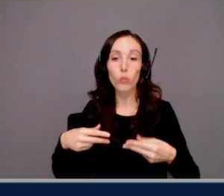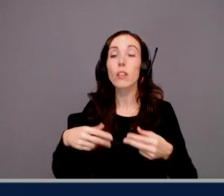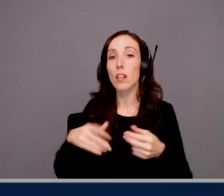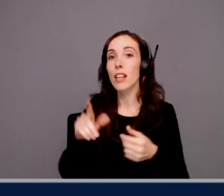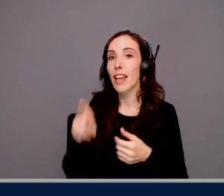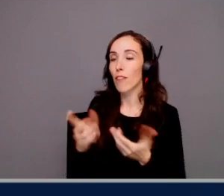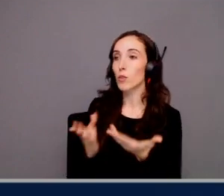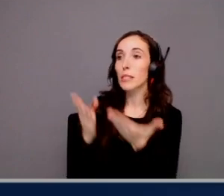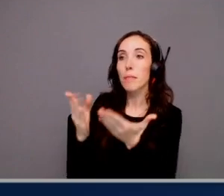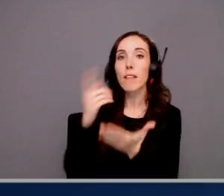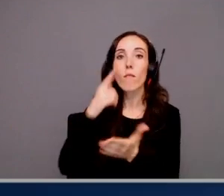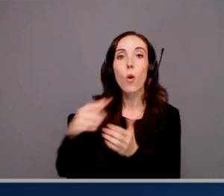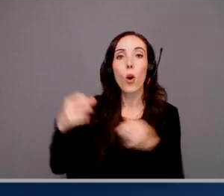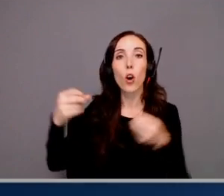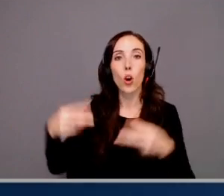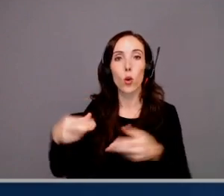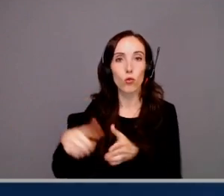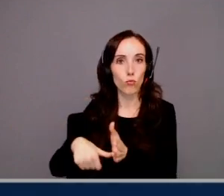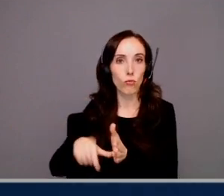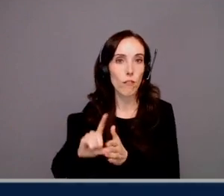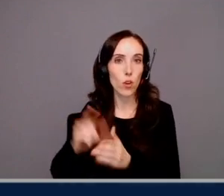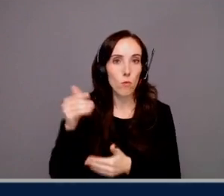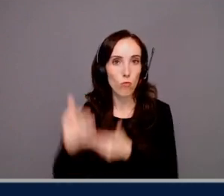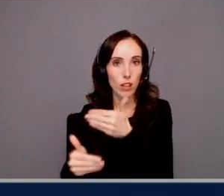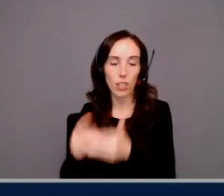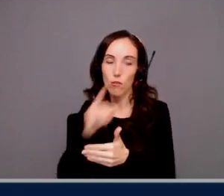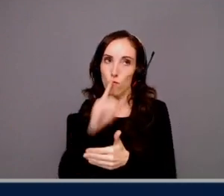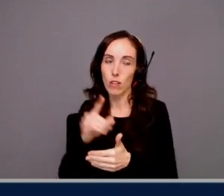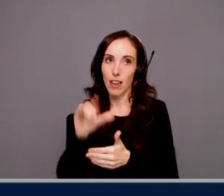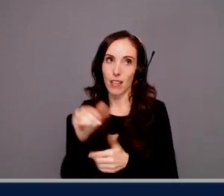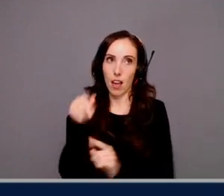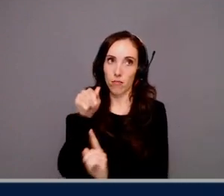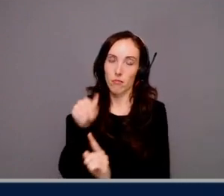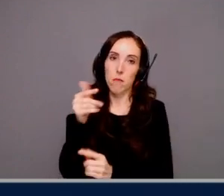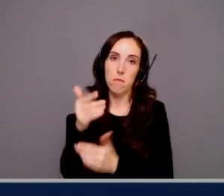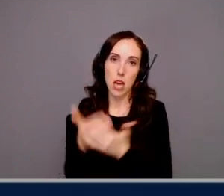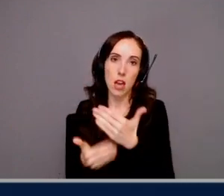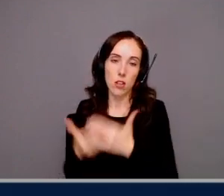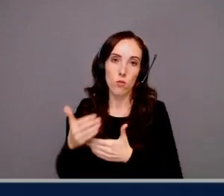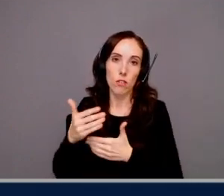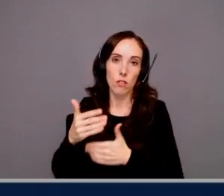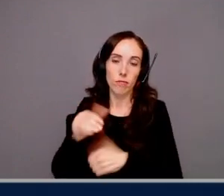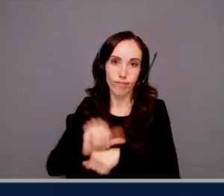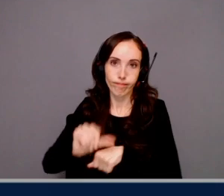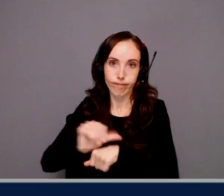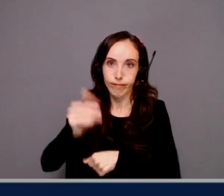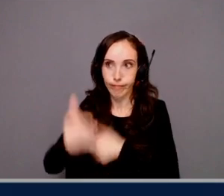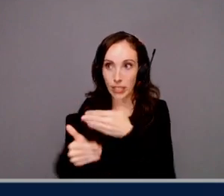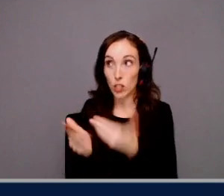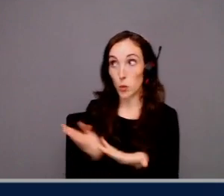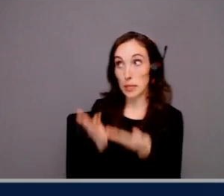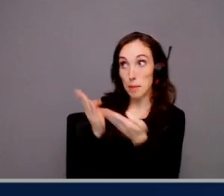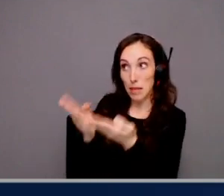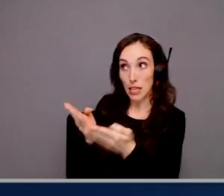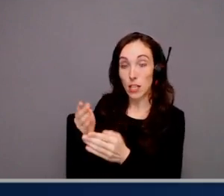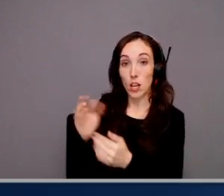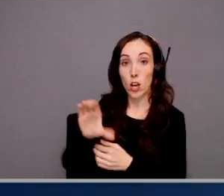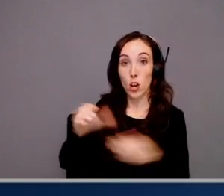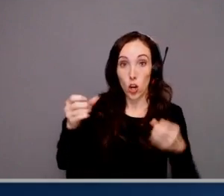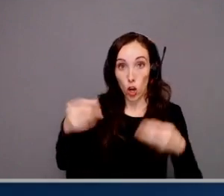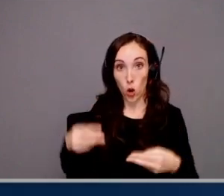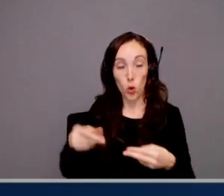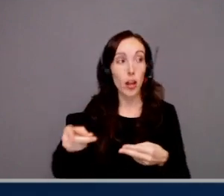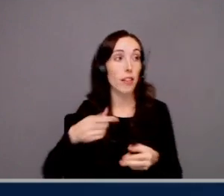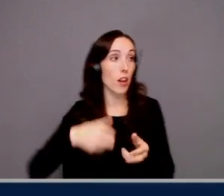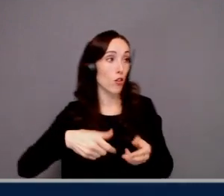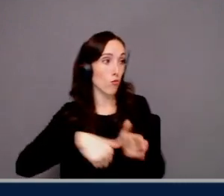And the code review process is a manual process today. So the code author needs to submit the code, then the code reviewer is going to review the code and say, you